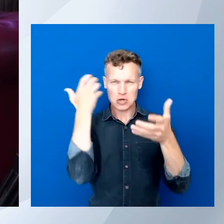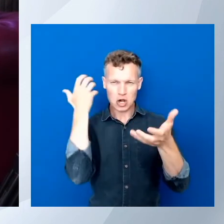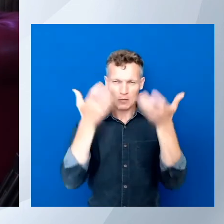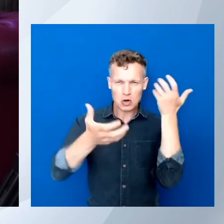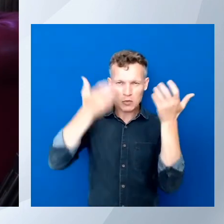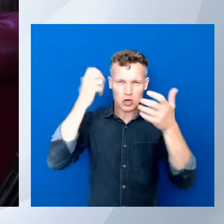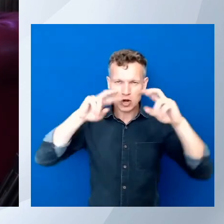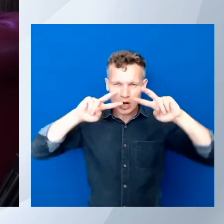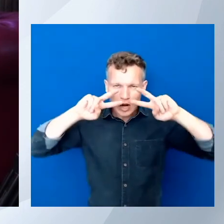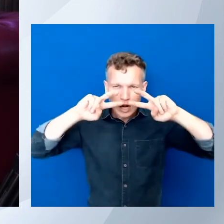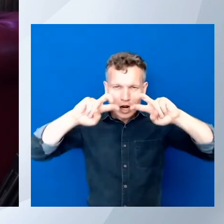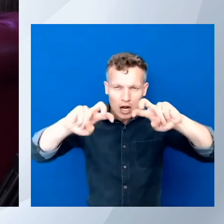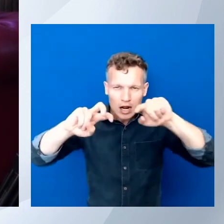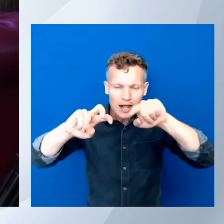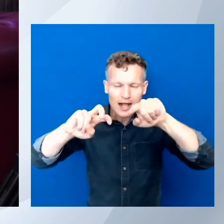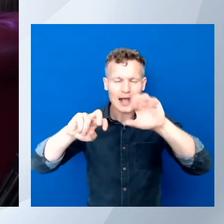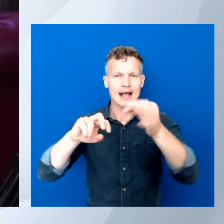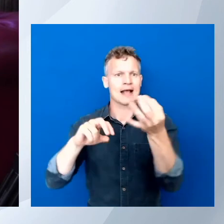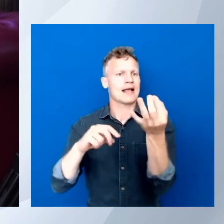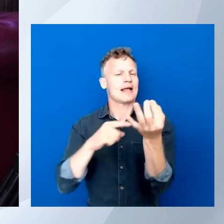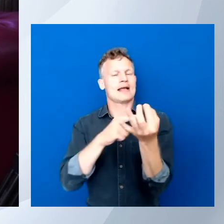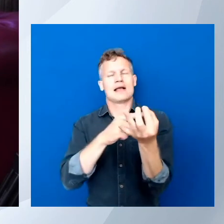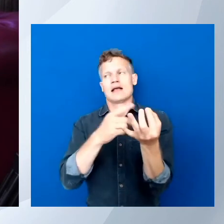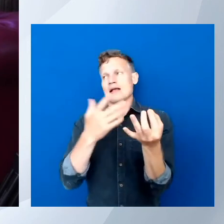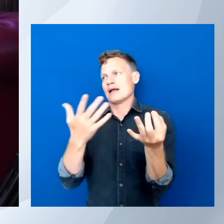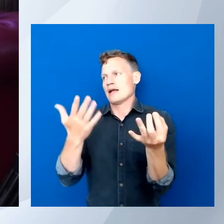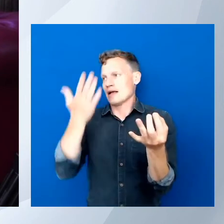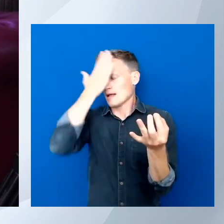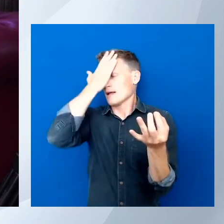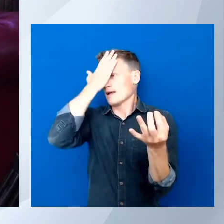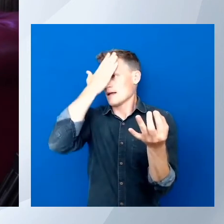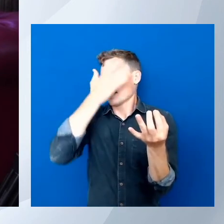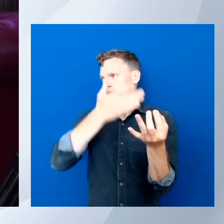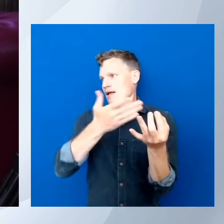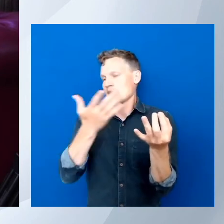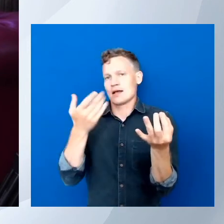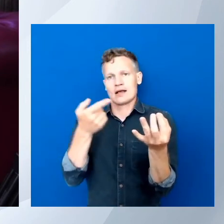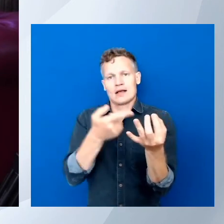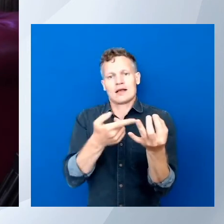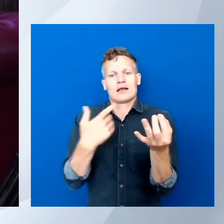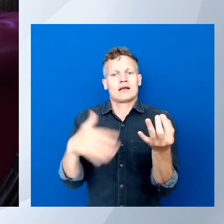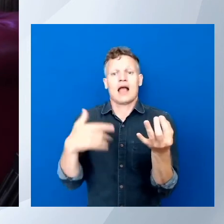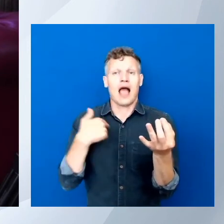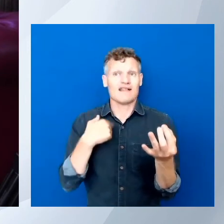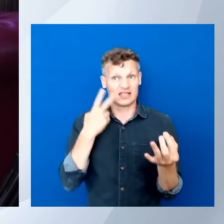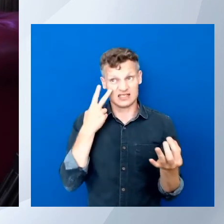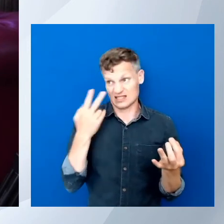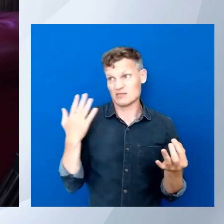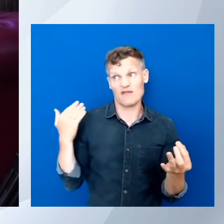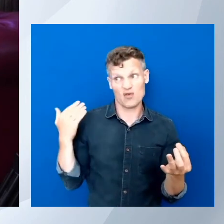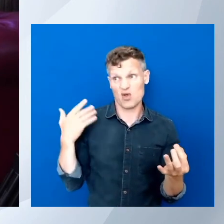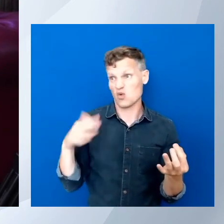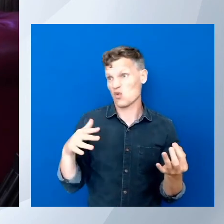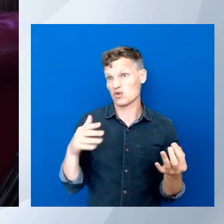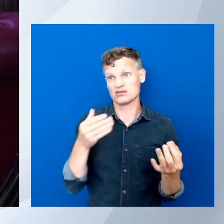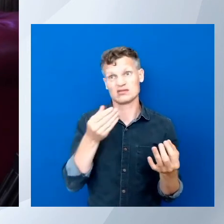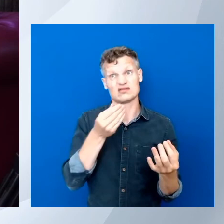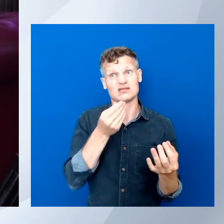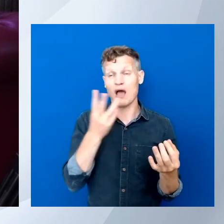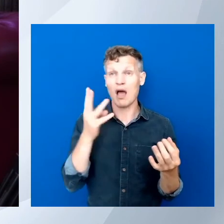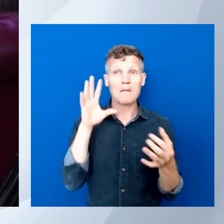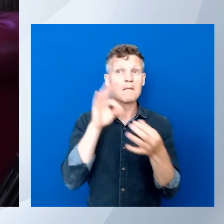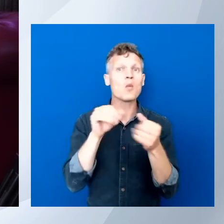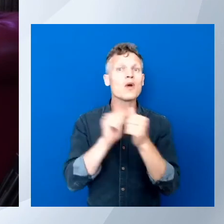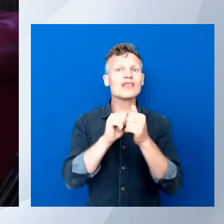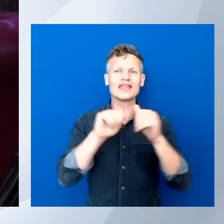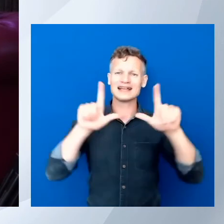stupid reason why you get a certain outcome. I've seen some pretty spectacular things around image recognition, where I